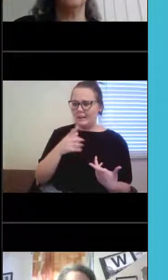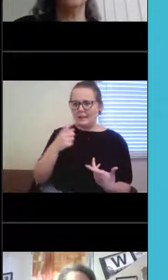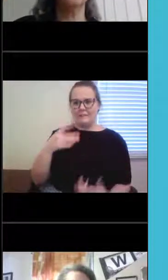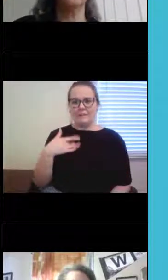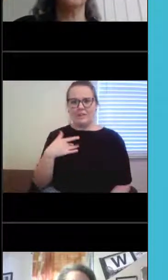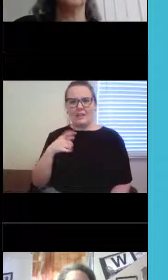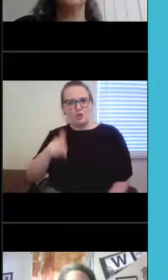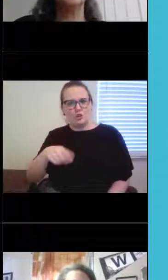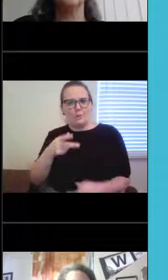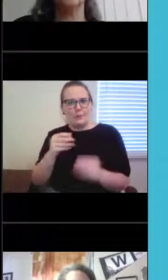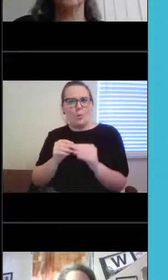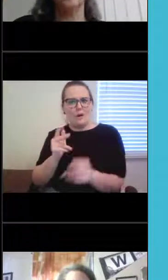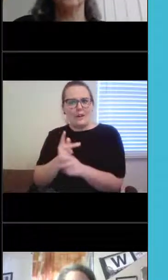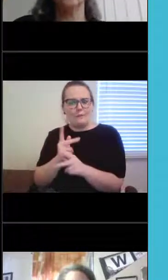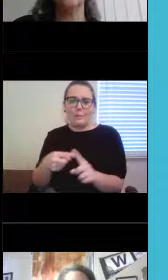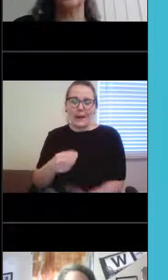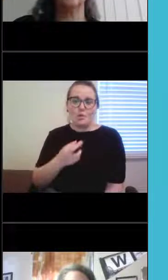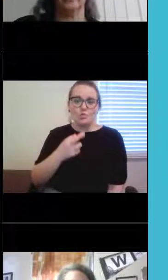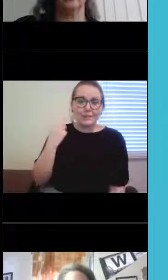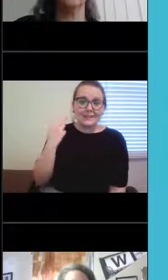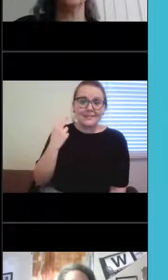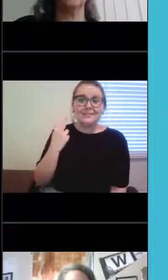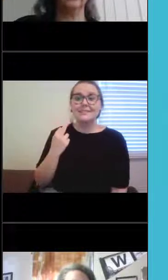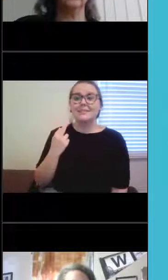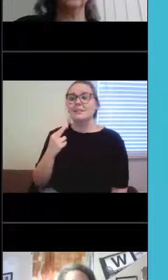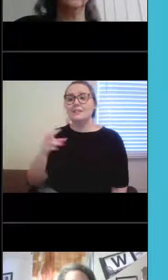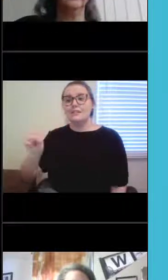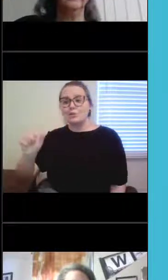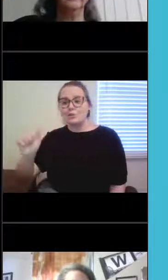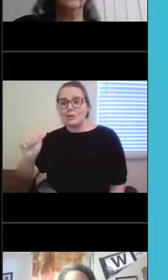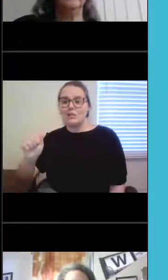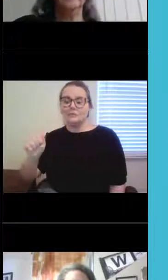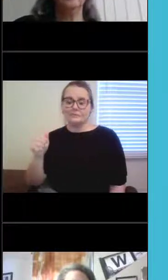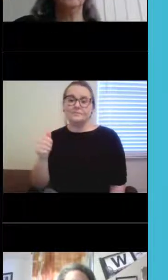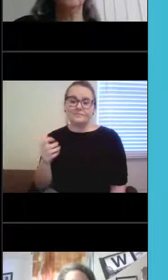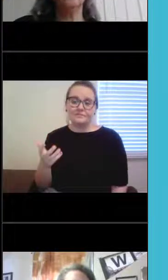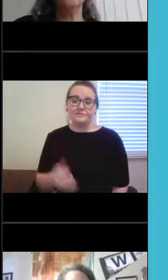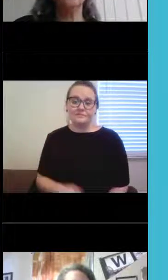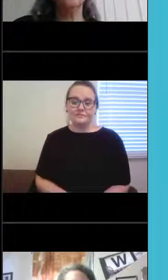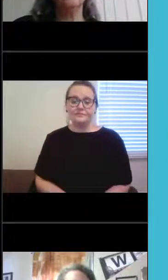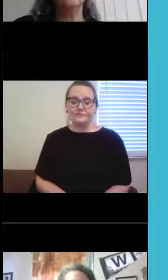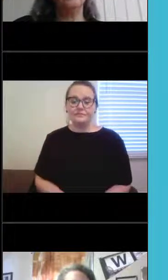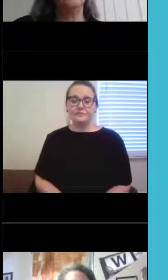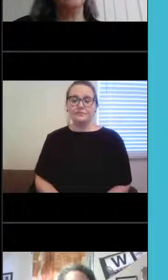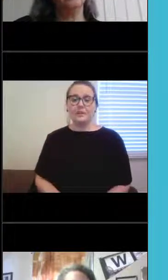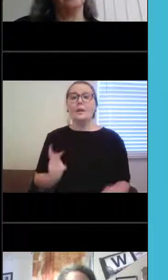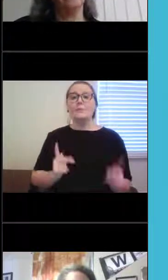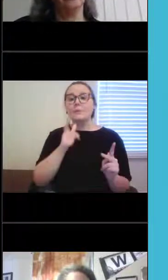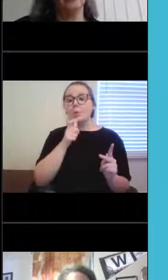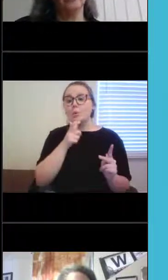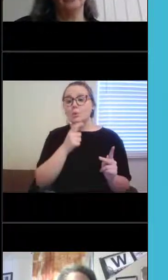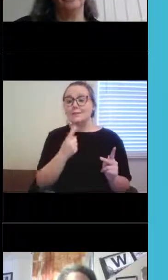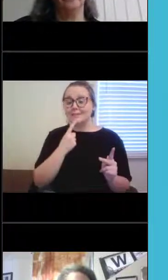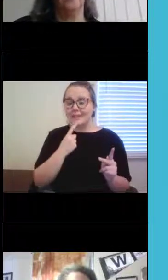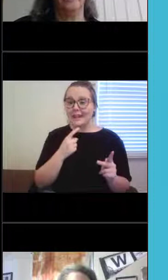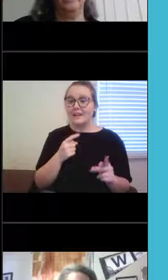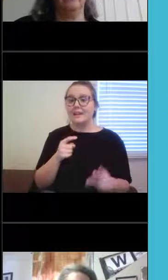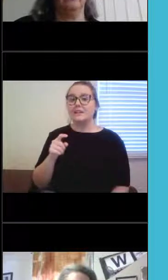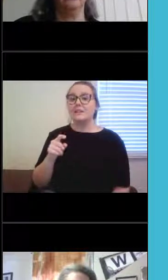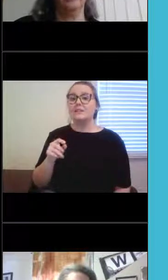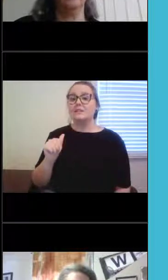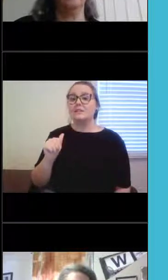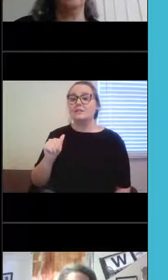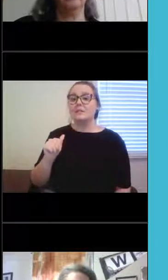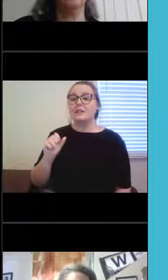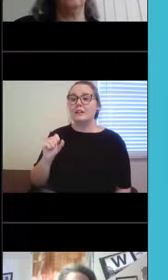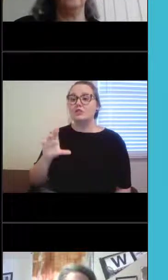of regarding sexual matters, but sexual assault as well. Now, those who said they had the assault longer in the